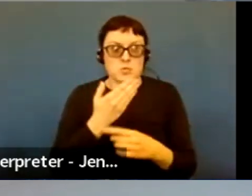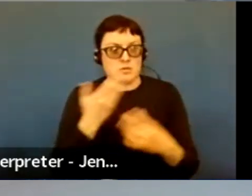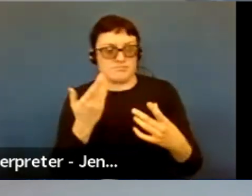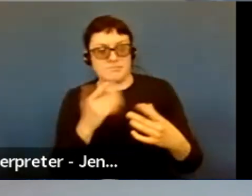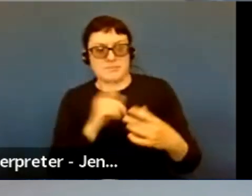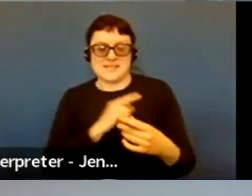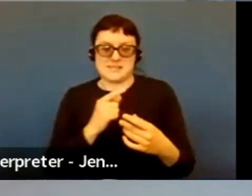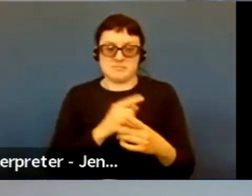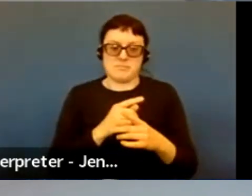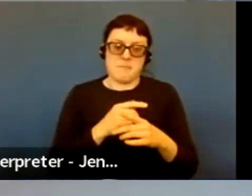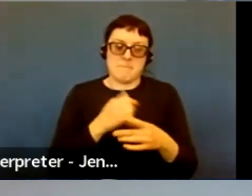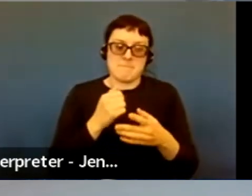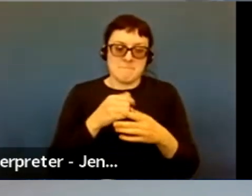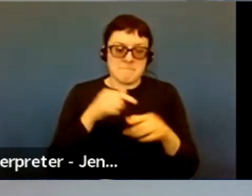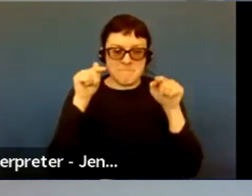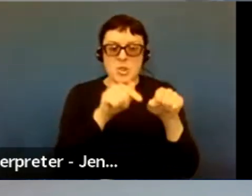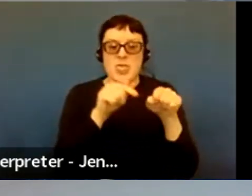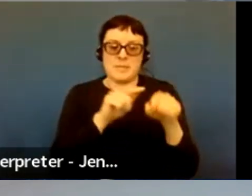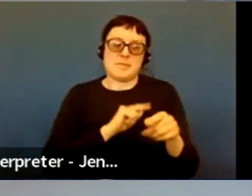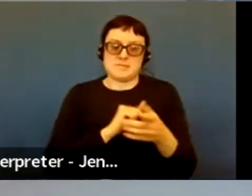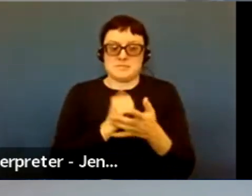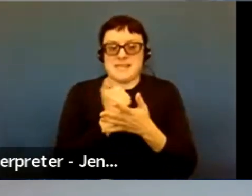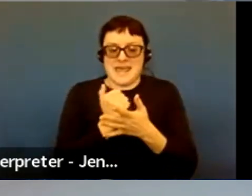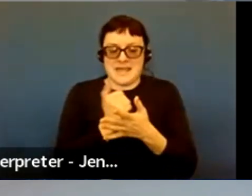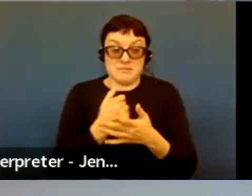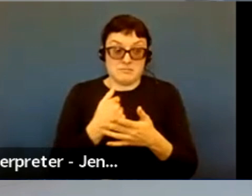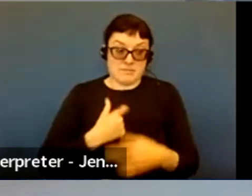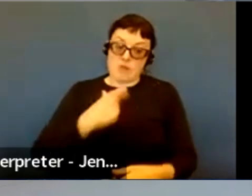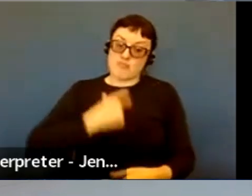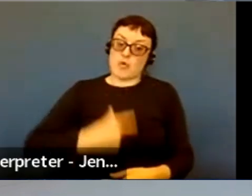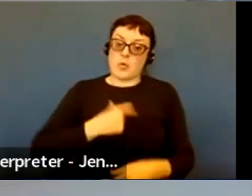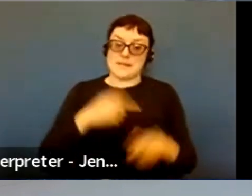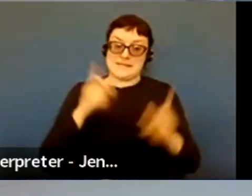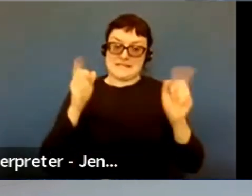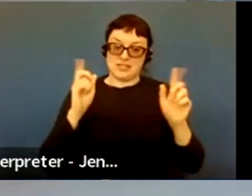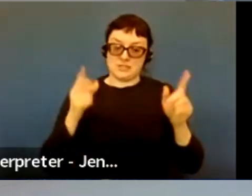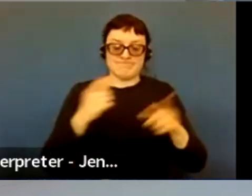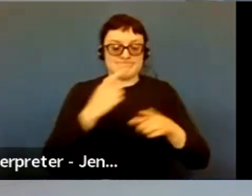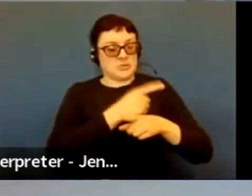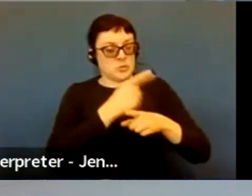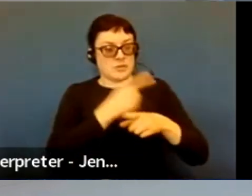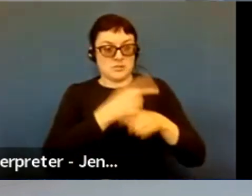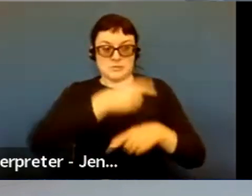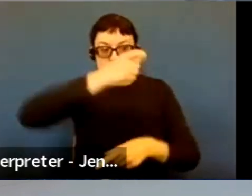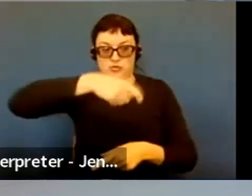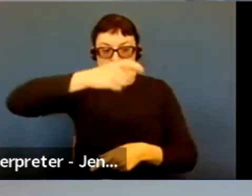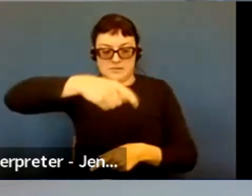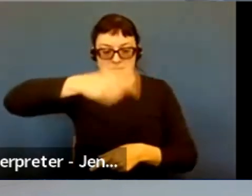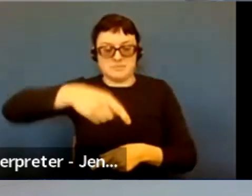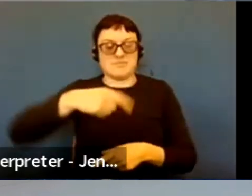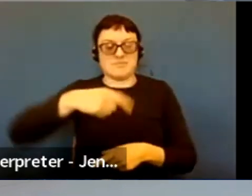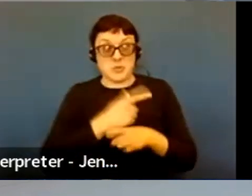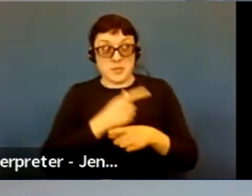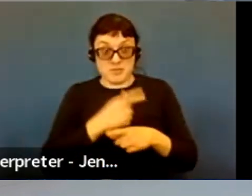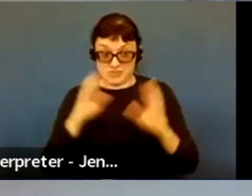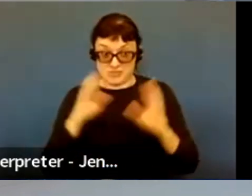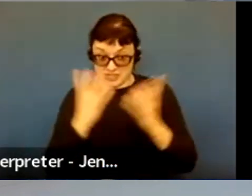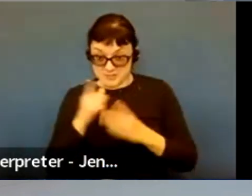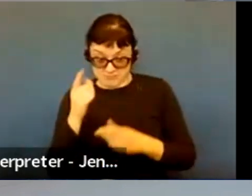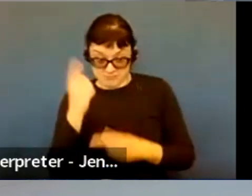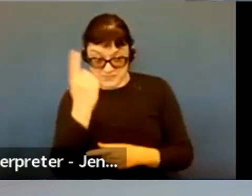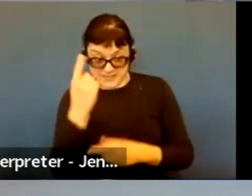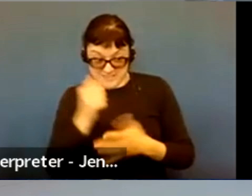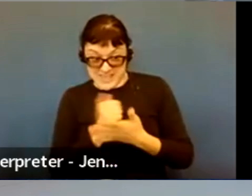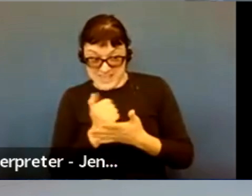bullying. And in that, I play a teacher and I'm talking to the students. and we talk about whether Shakespeare was gay or